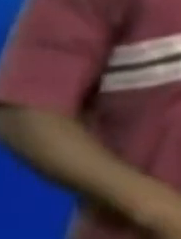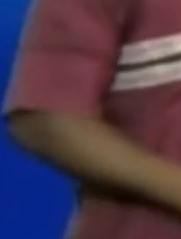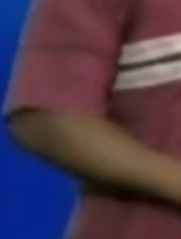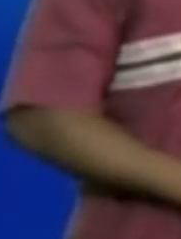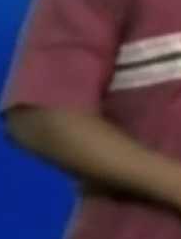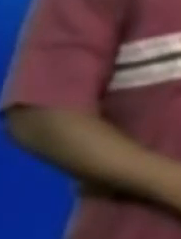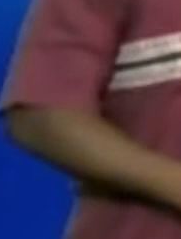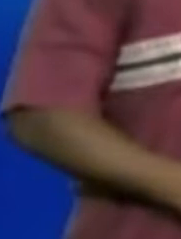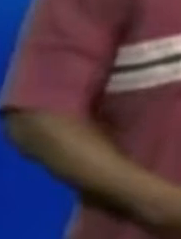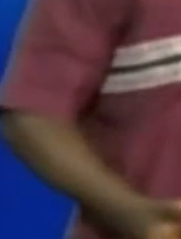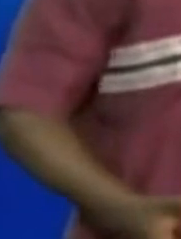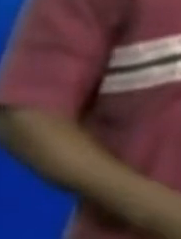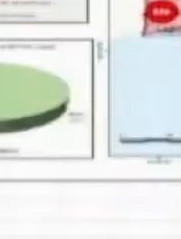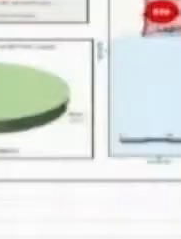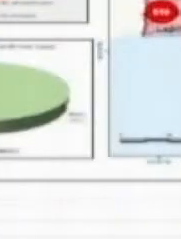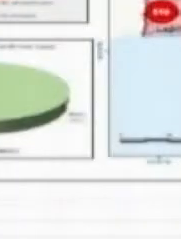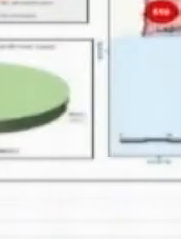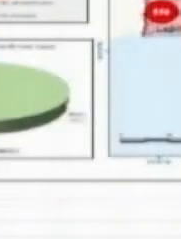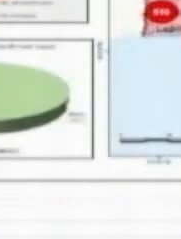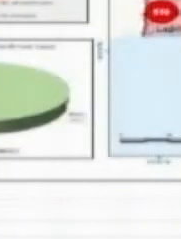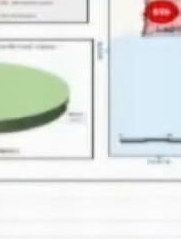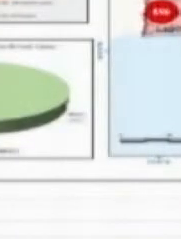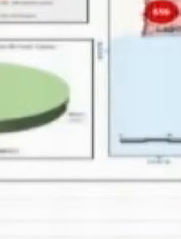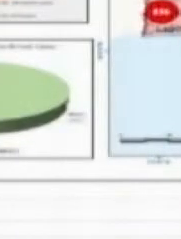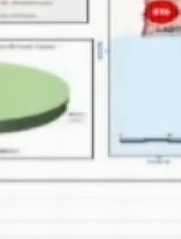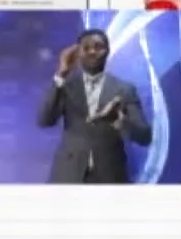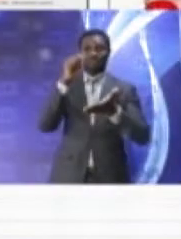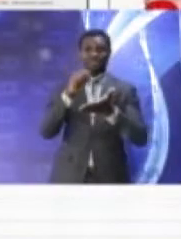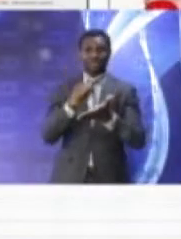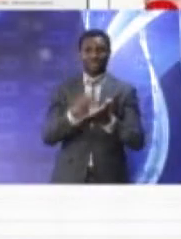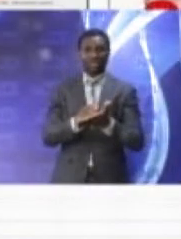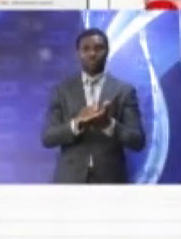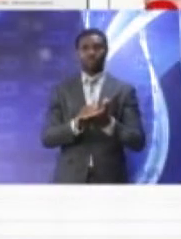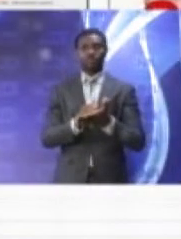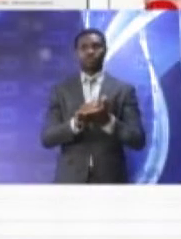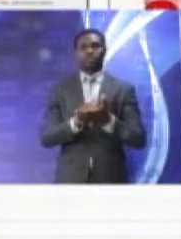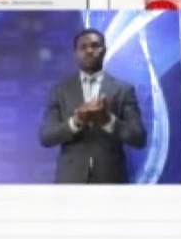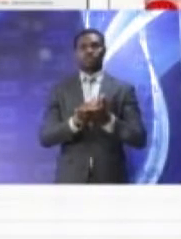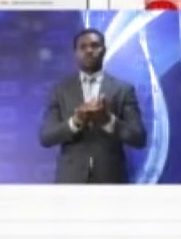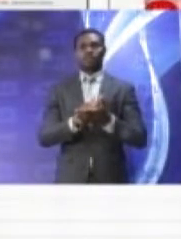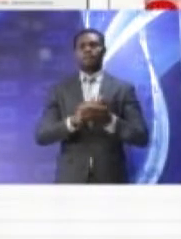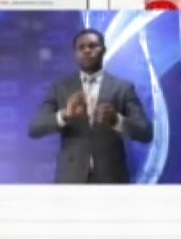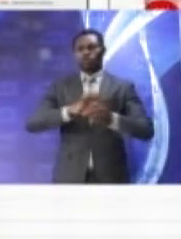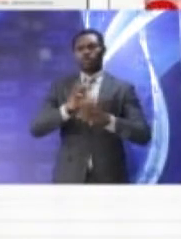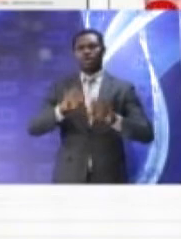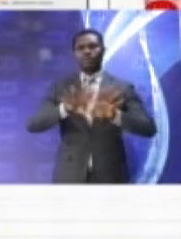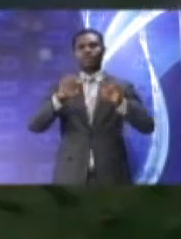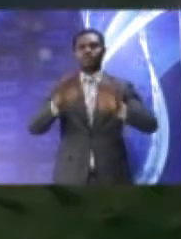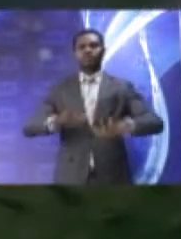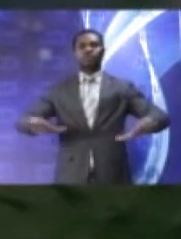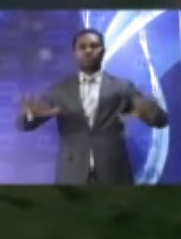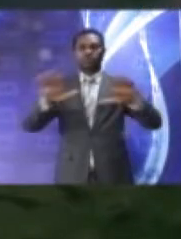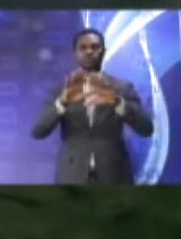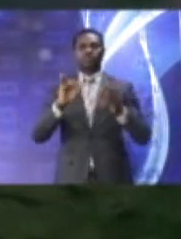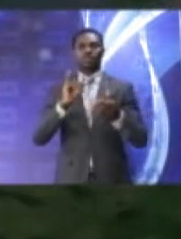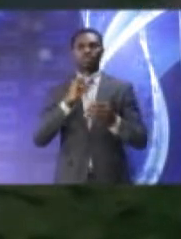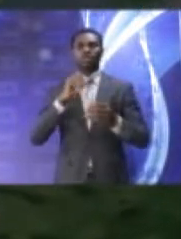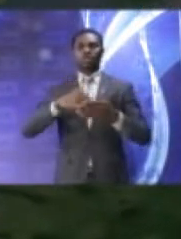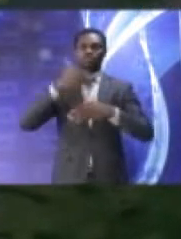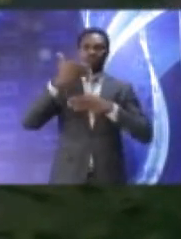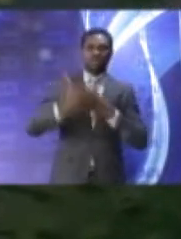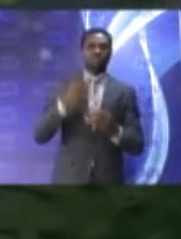Nigeria now has 10,885 active cases of coronavirus. This is after the recovery and discharge